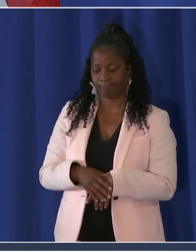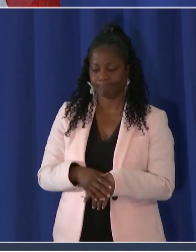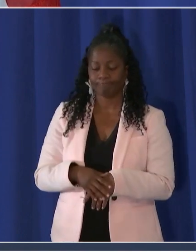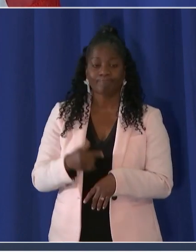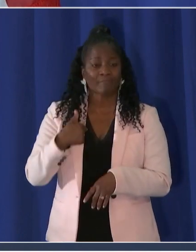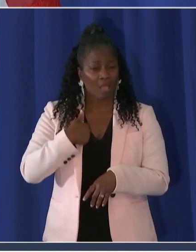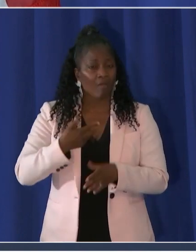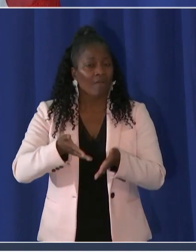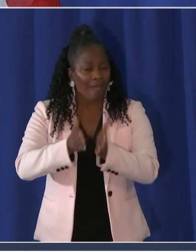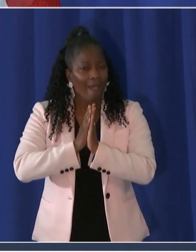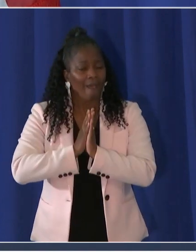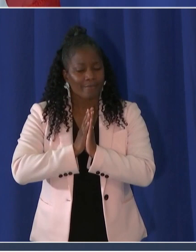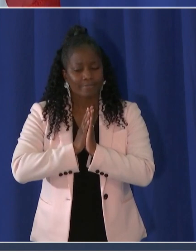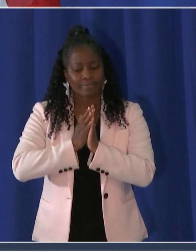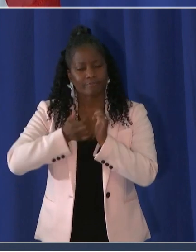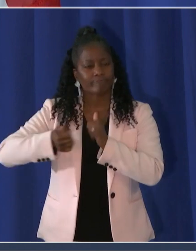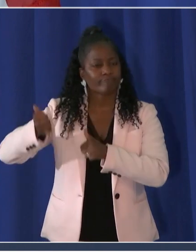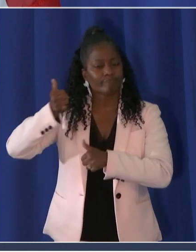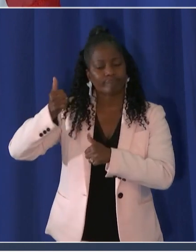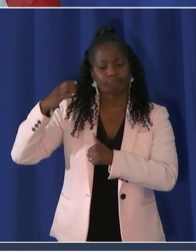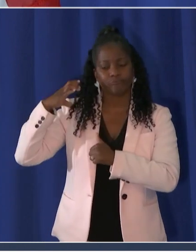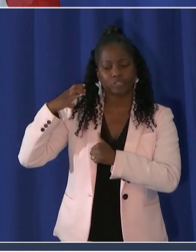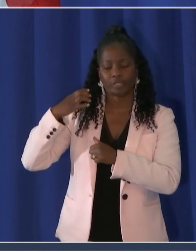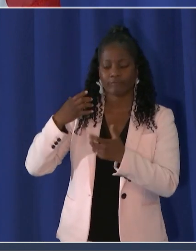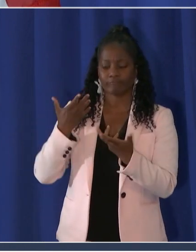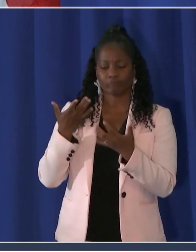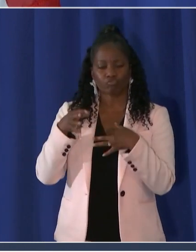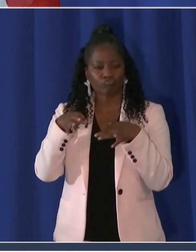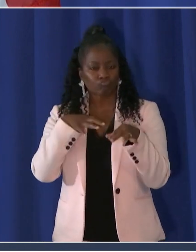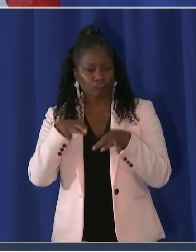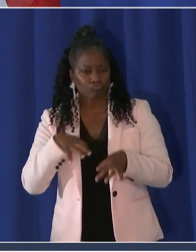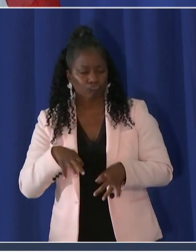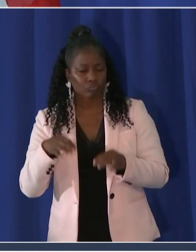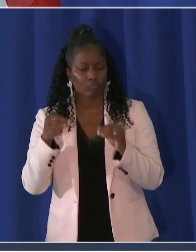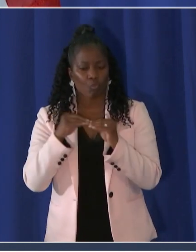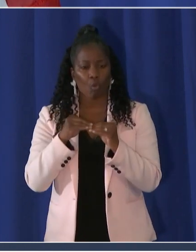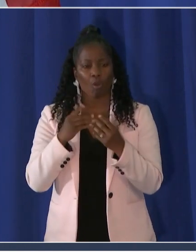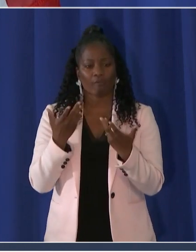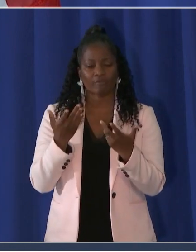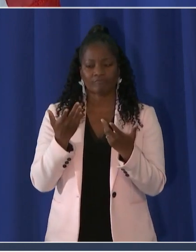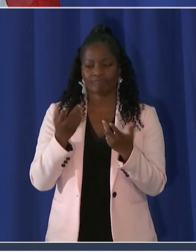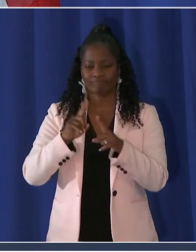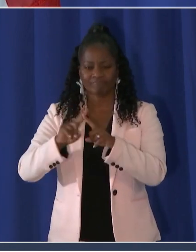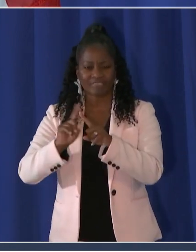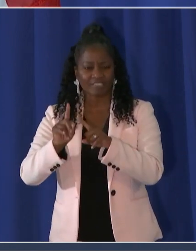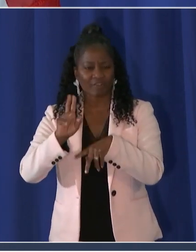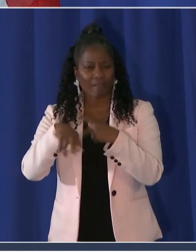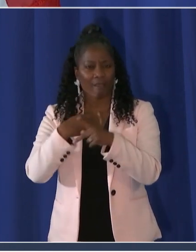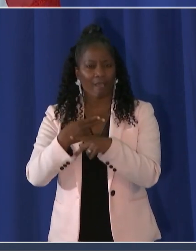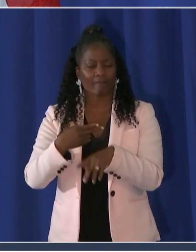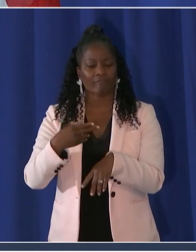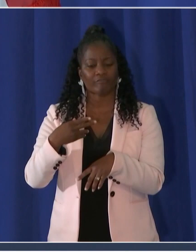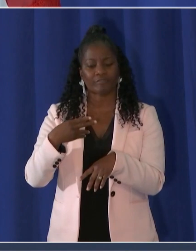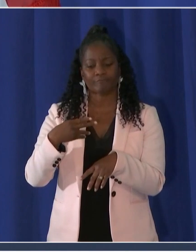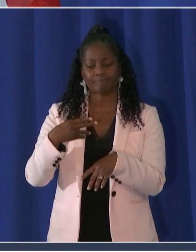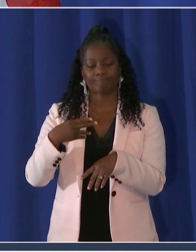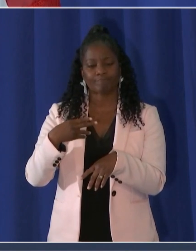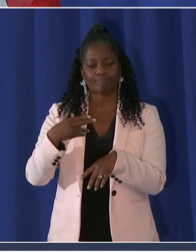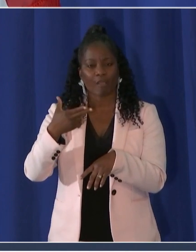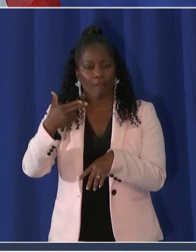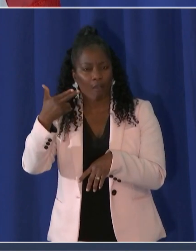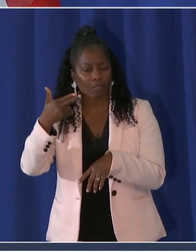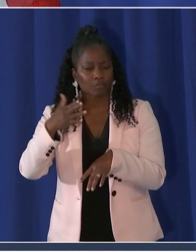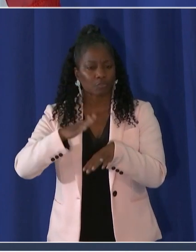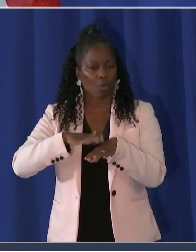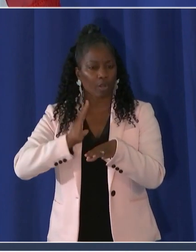chief to display some of the firepower that MPD is up against out on our streets,